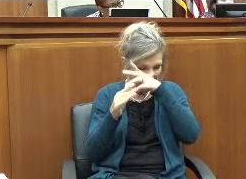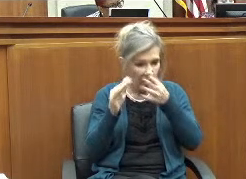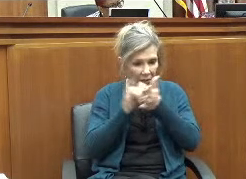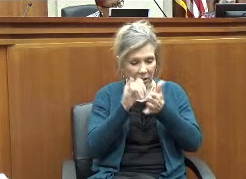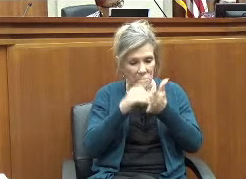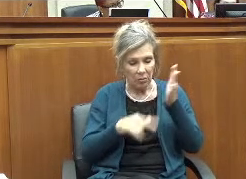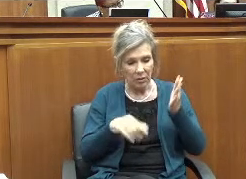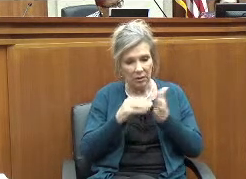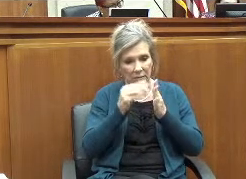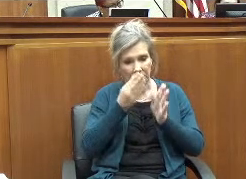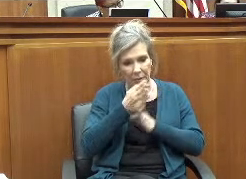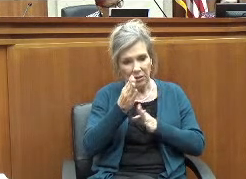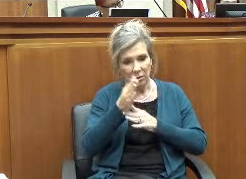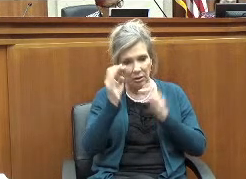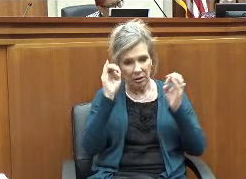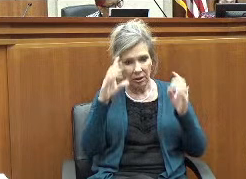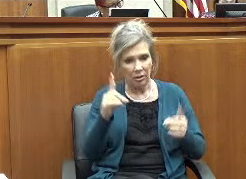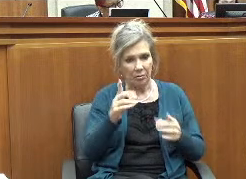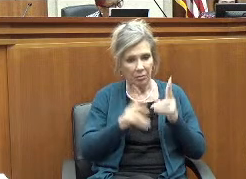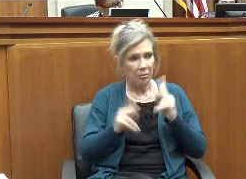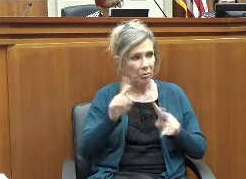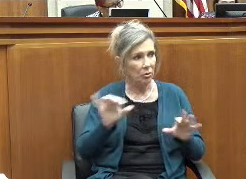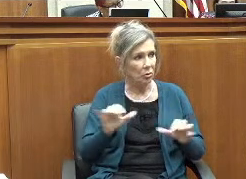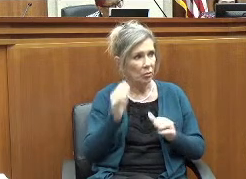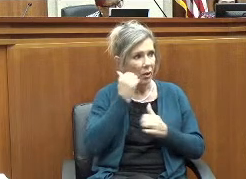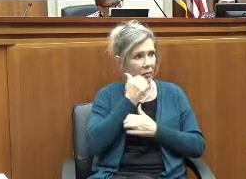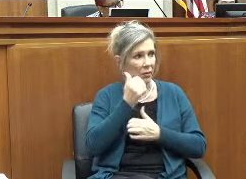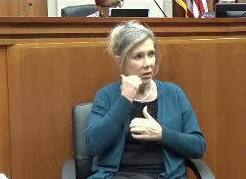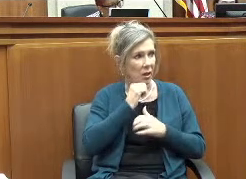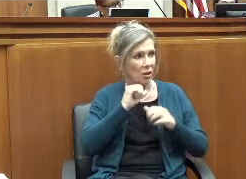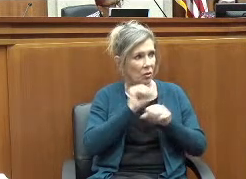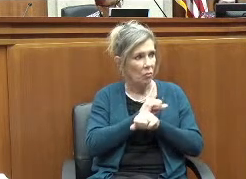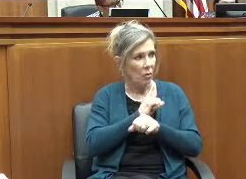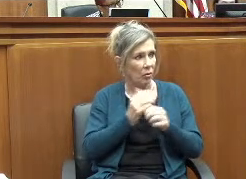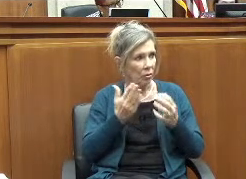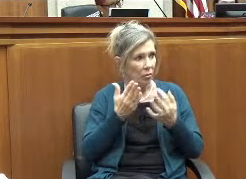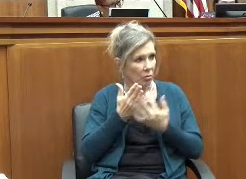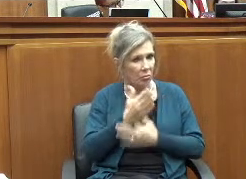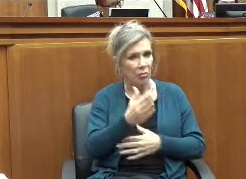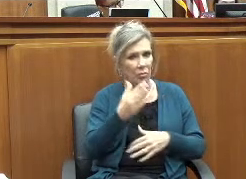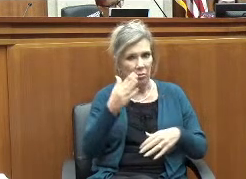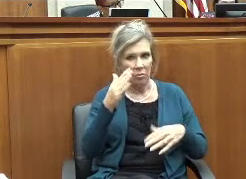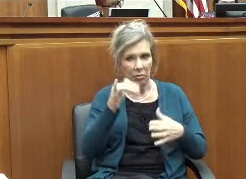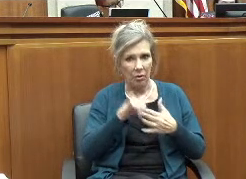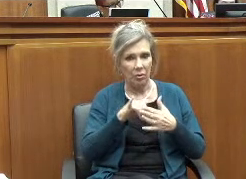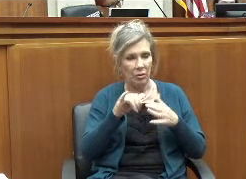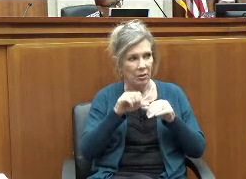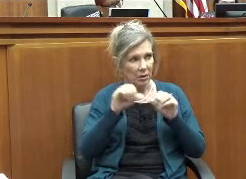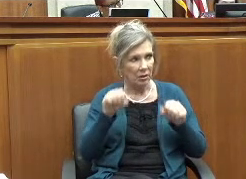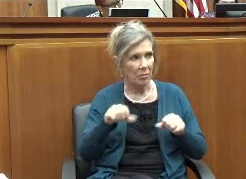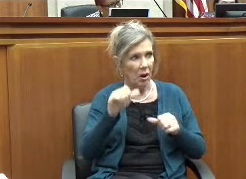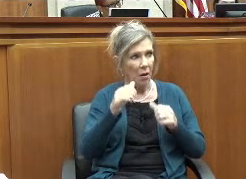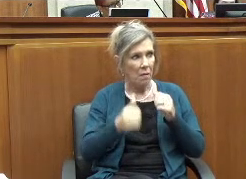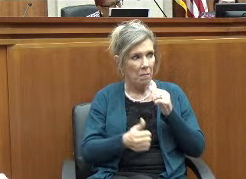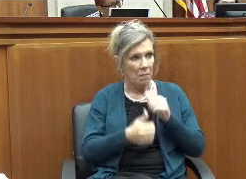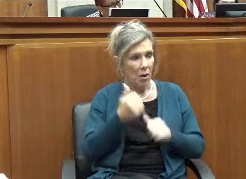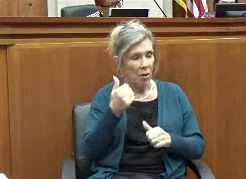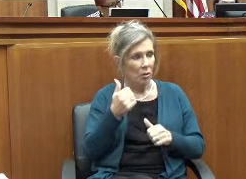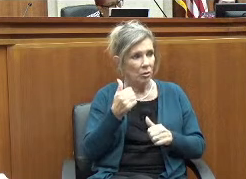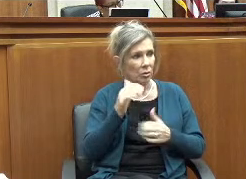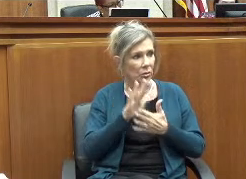through those issues, and most school systems have certain schools that provide services